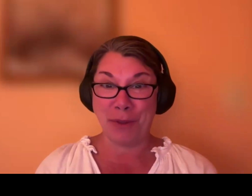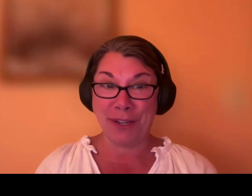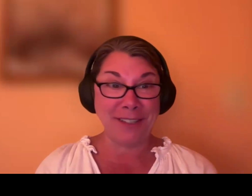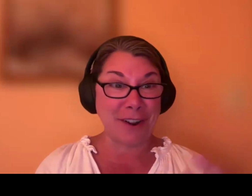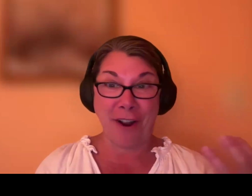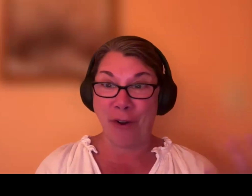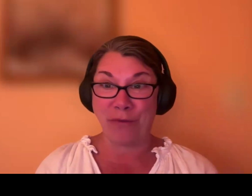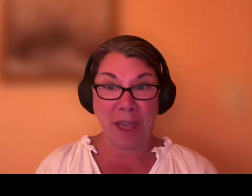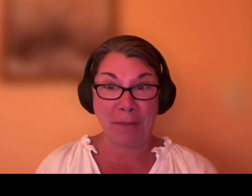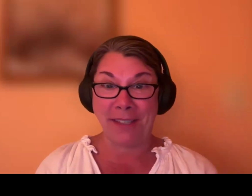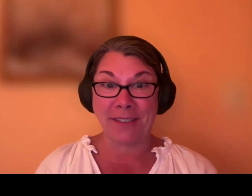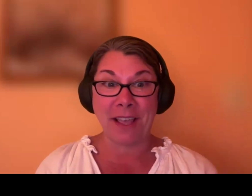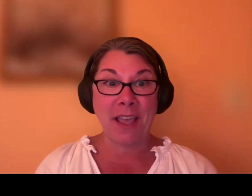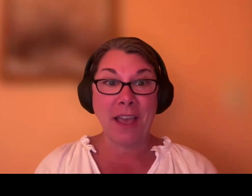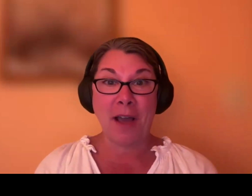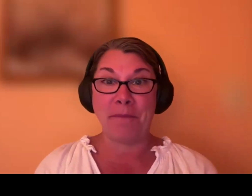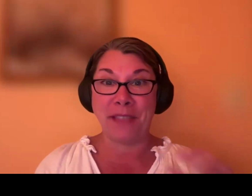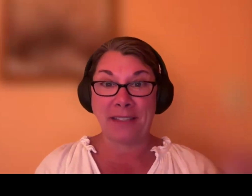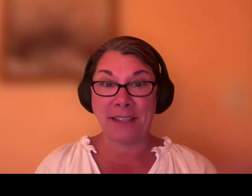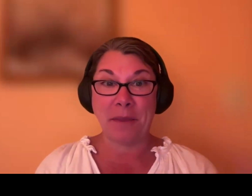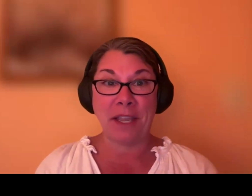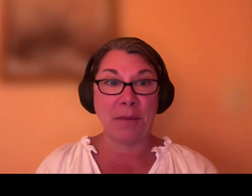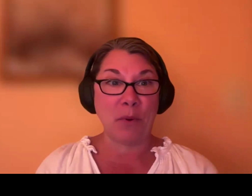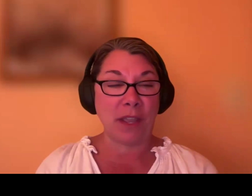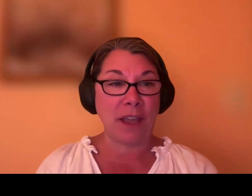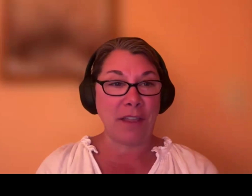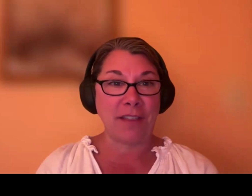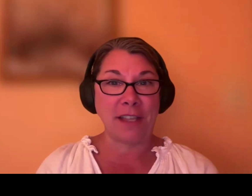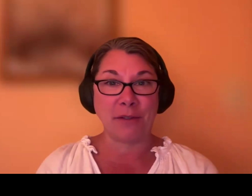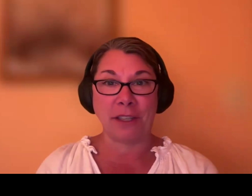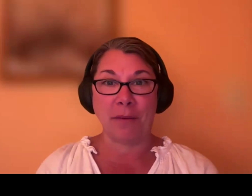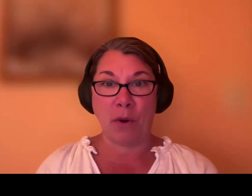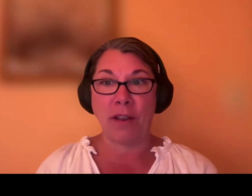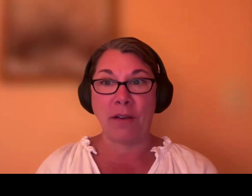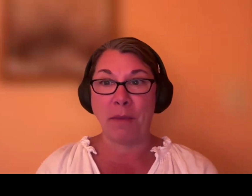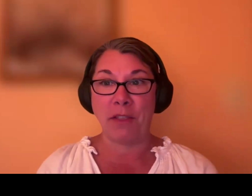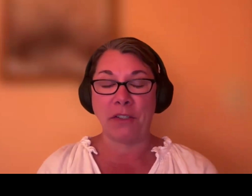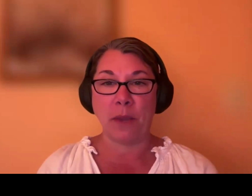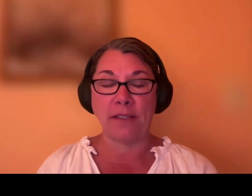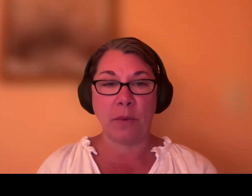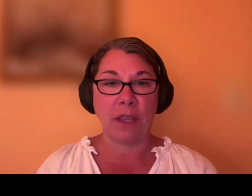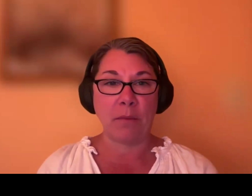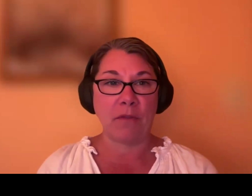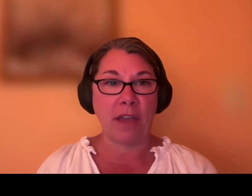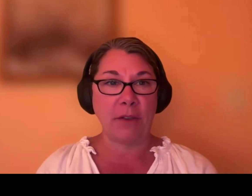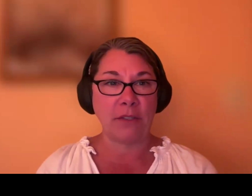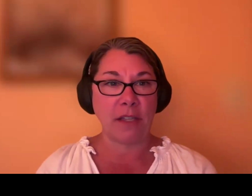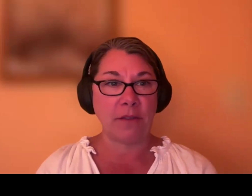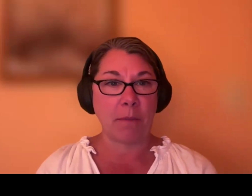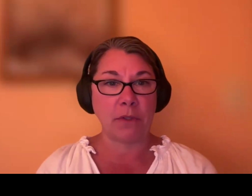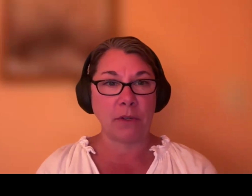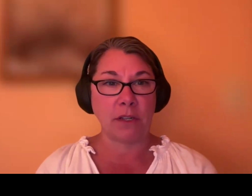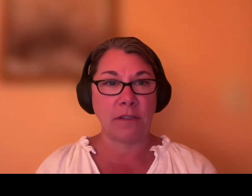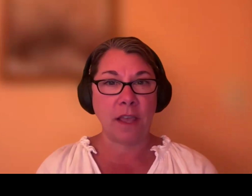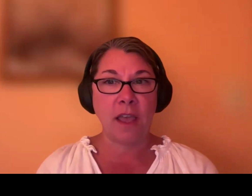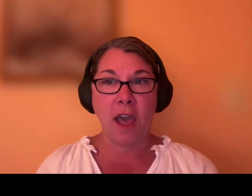our own communities or in our own families. That's the beginning point. I think that's really important. Maybe there's ways that we can provide those